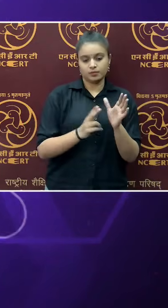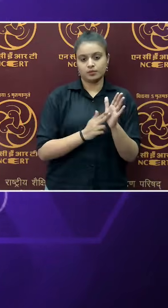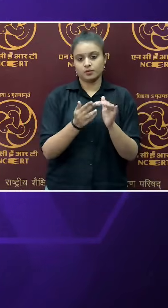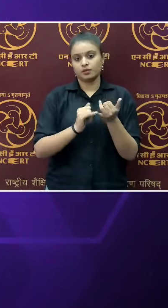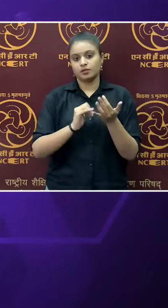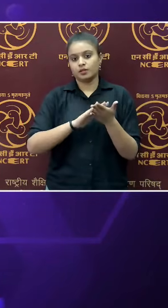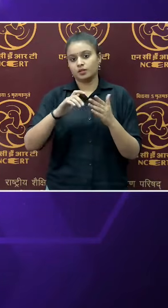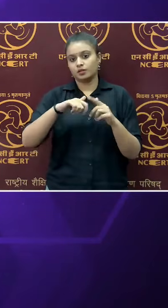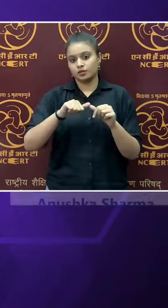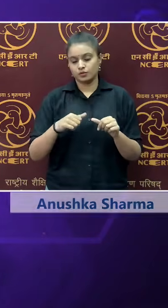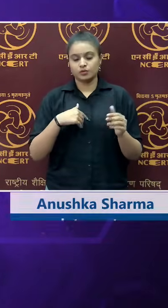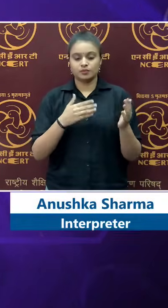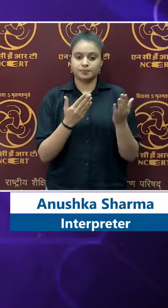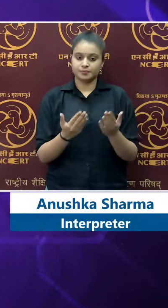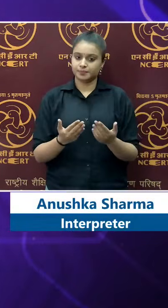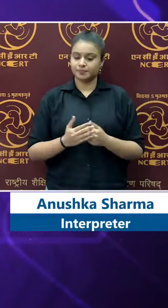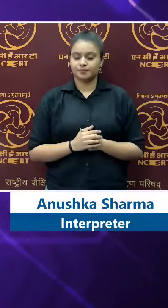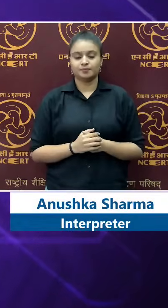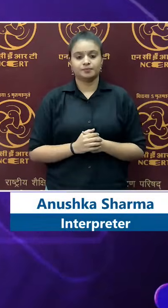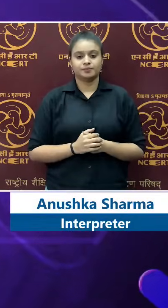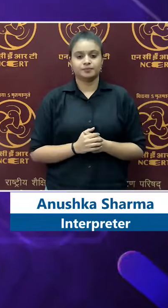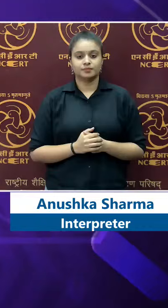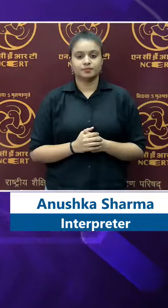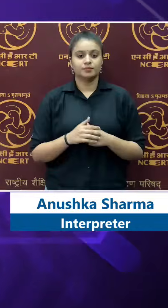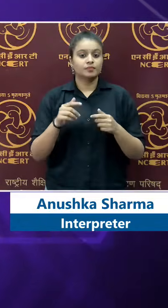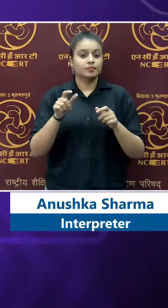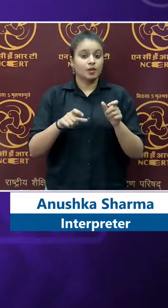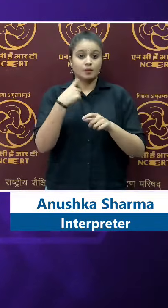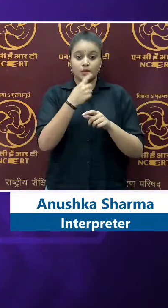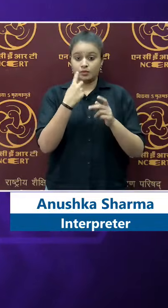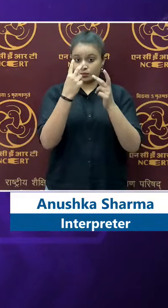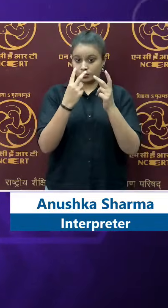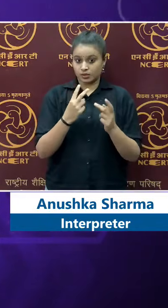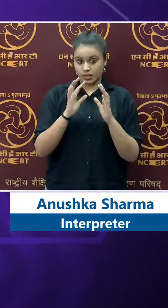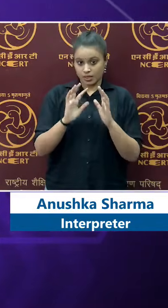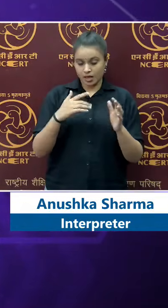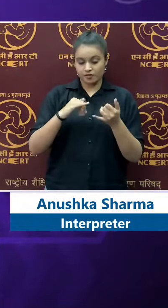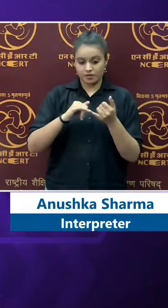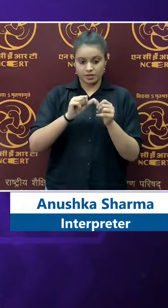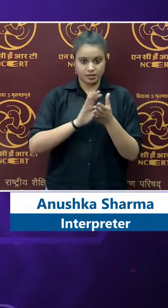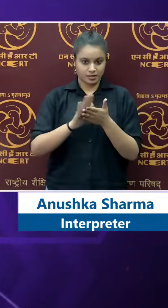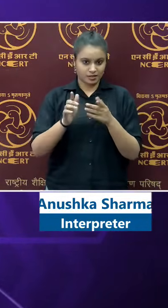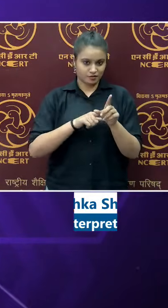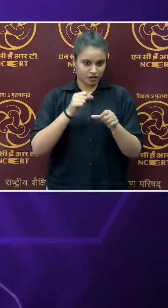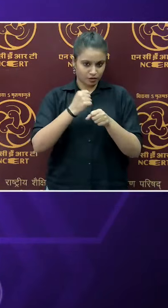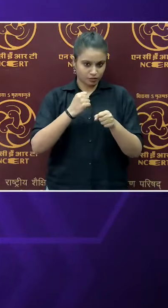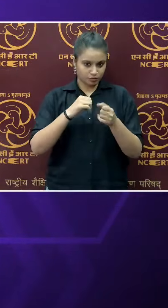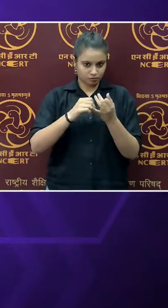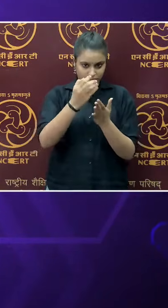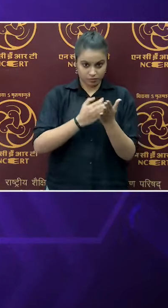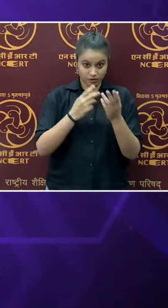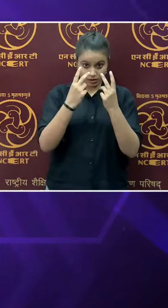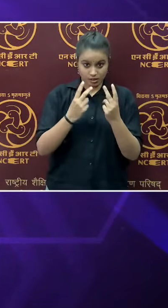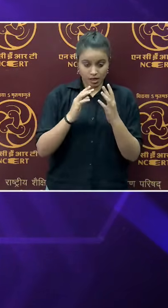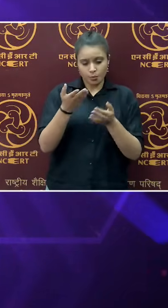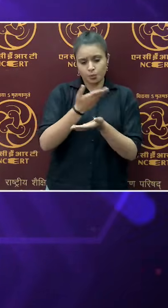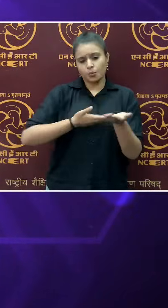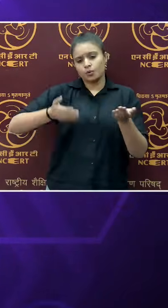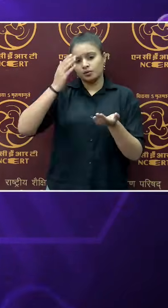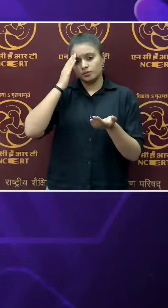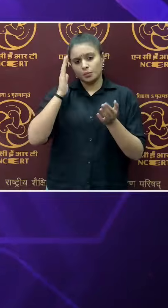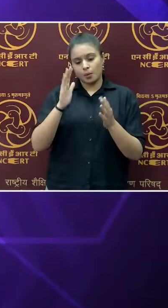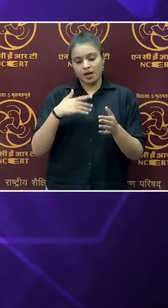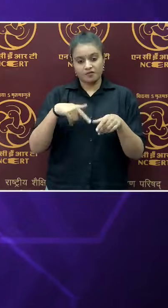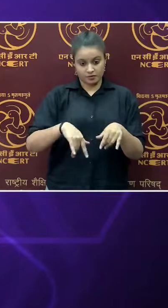Sharma. Anushka, warm welcome. And the viewers who are watching us Sahyog session, as you all know that Sahyog and